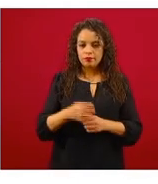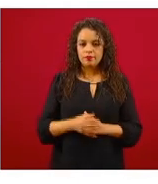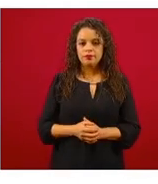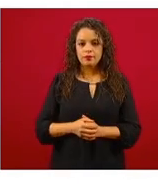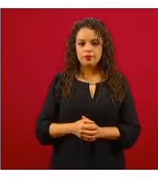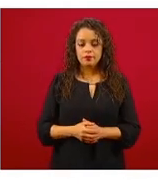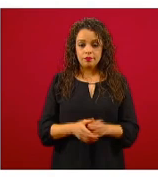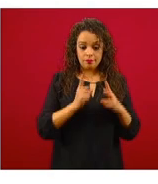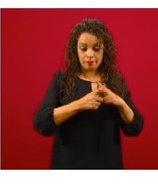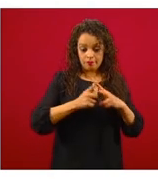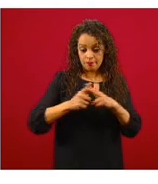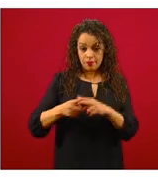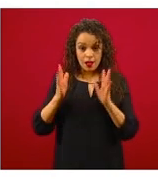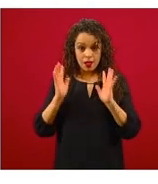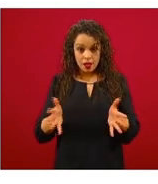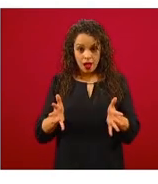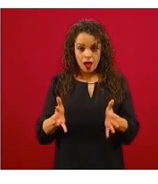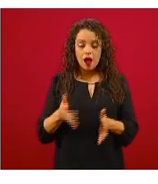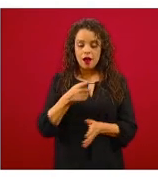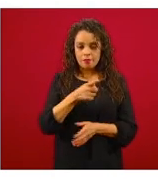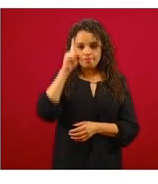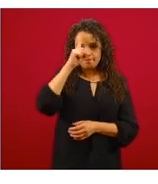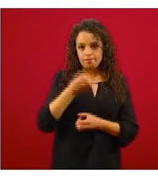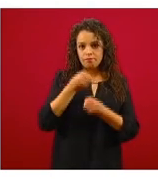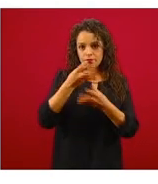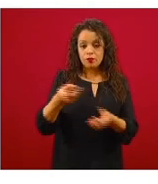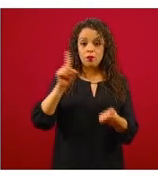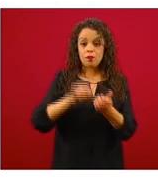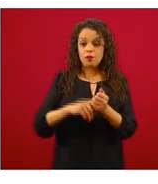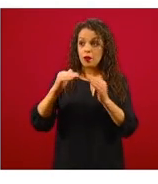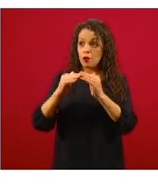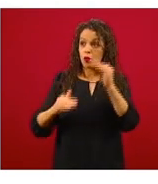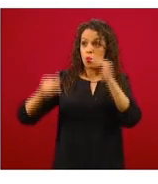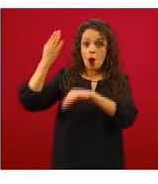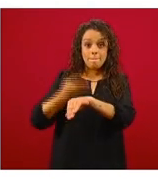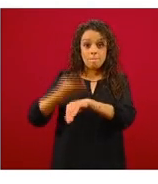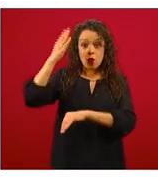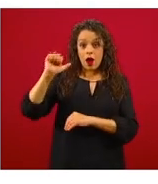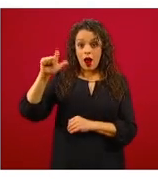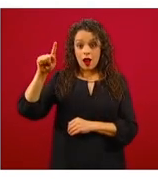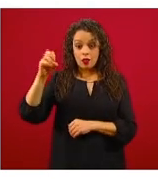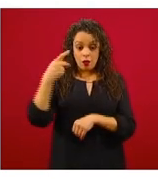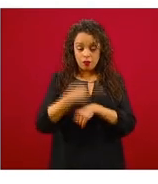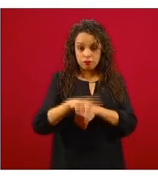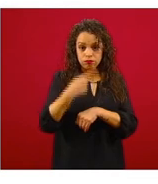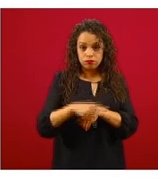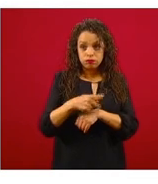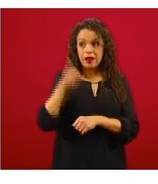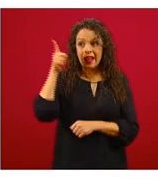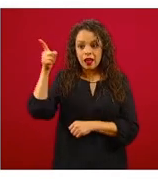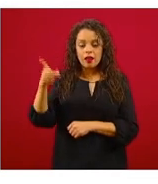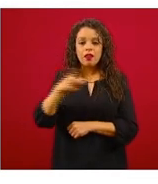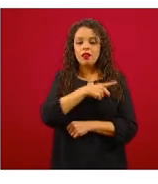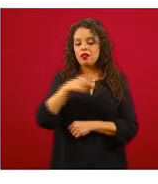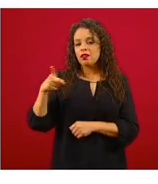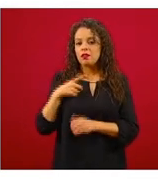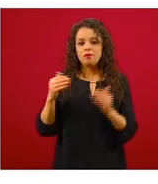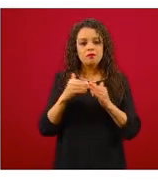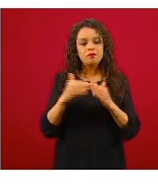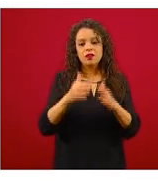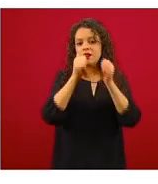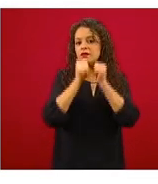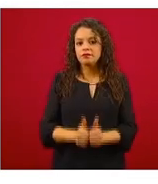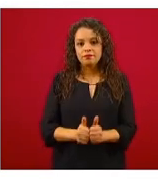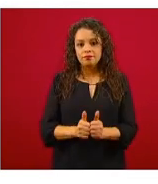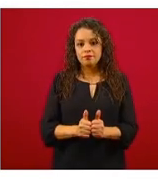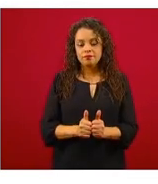after it's calculated your risk. If it has a very high risk, we say you are people, you're someone who really